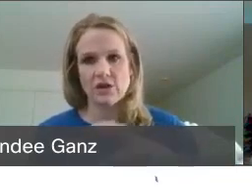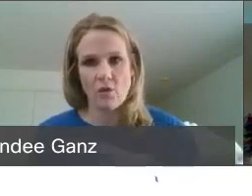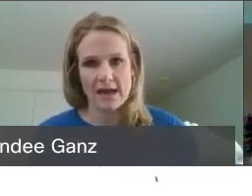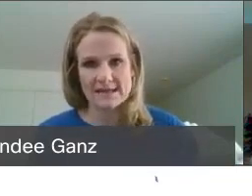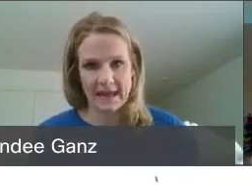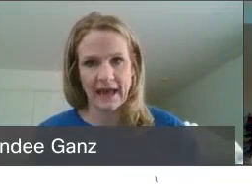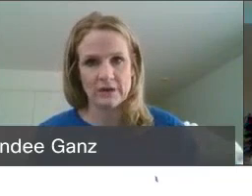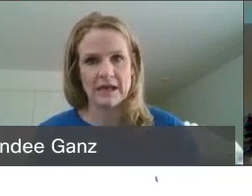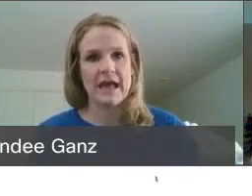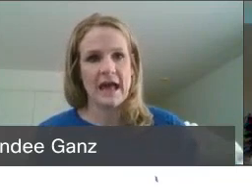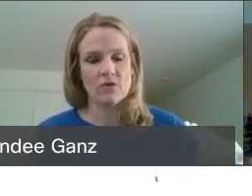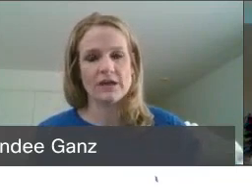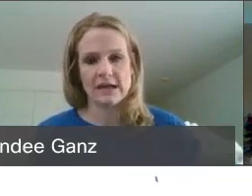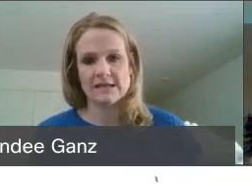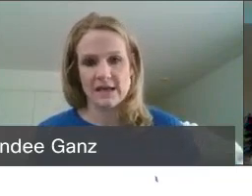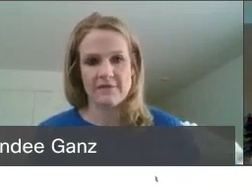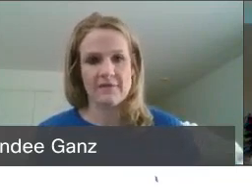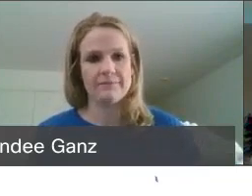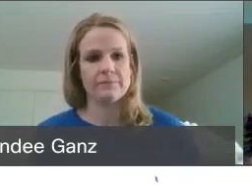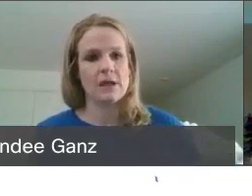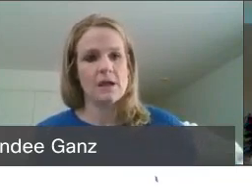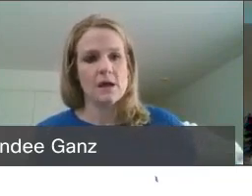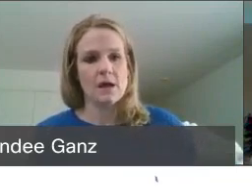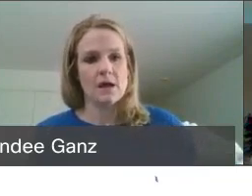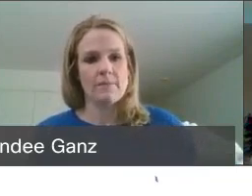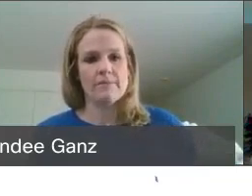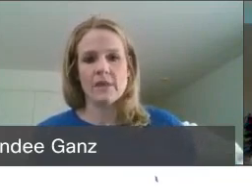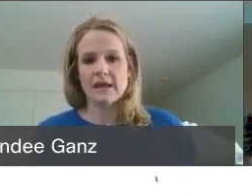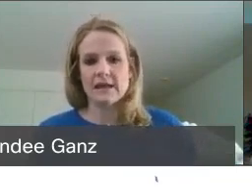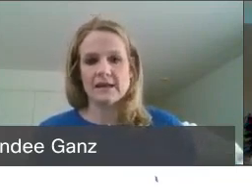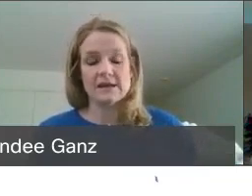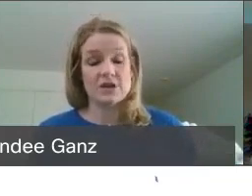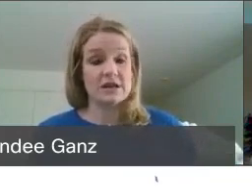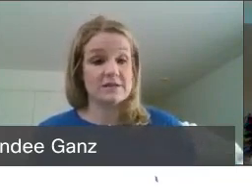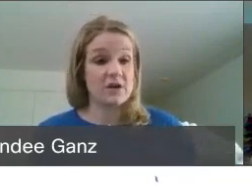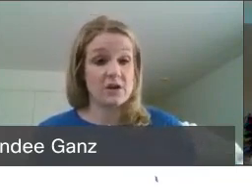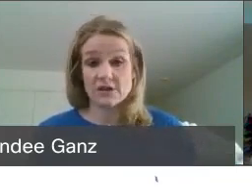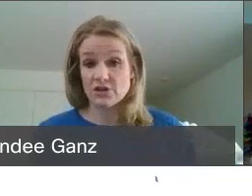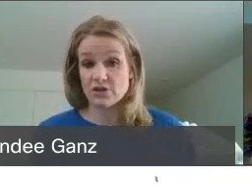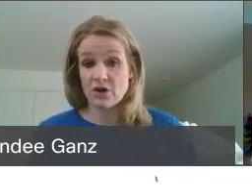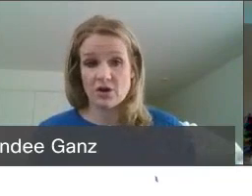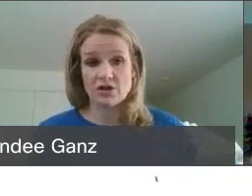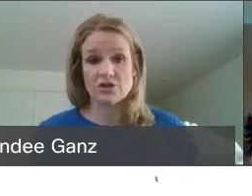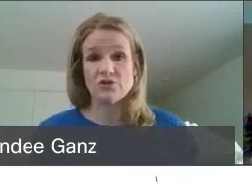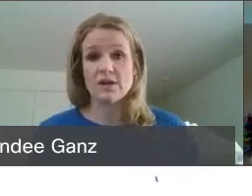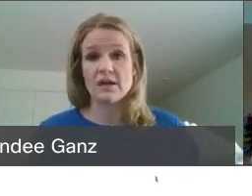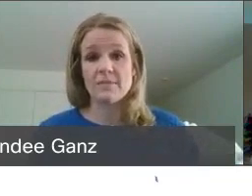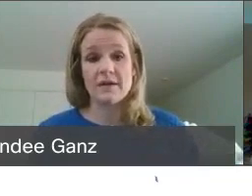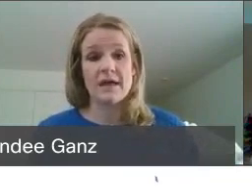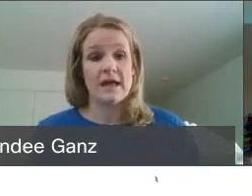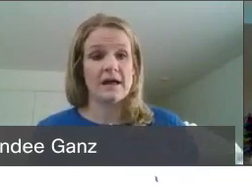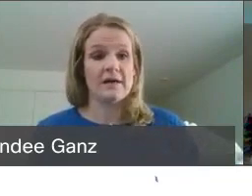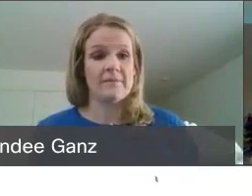understand and know as a county, Howard County is safe. And then it's very hard to